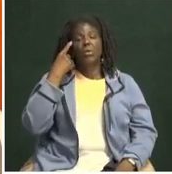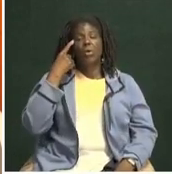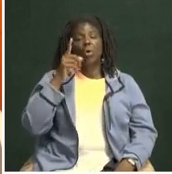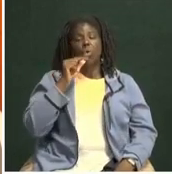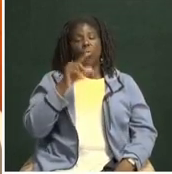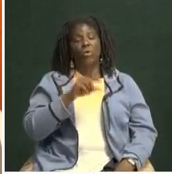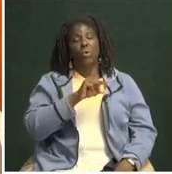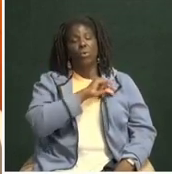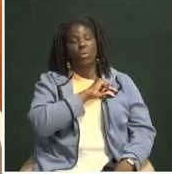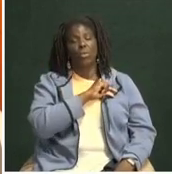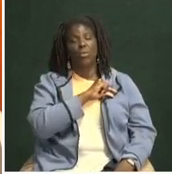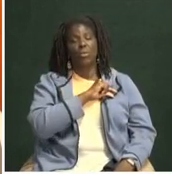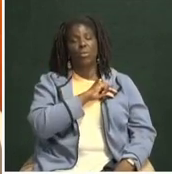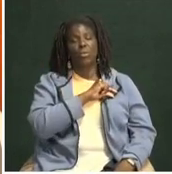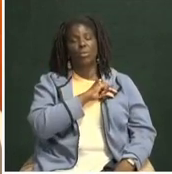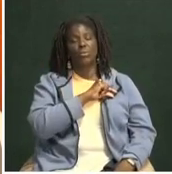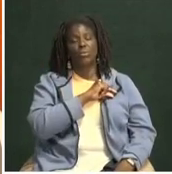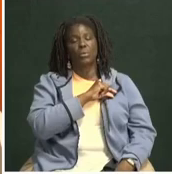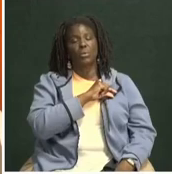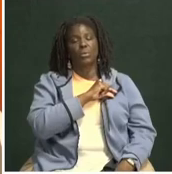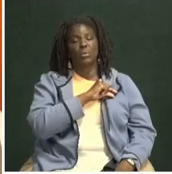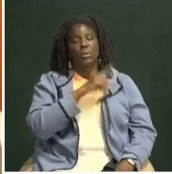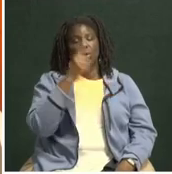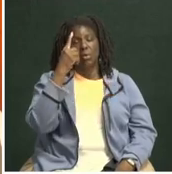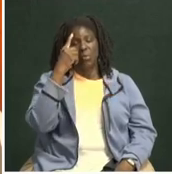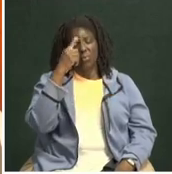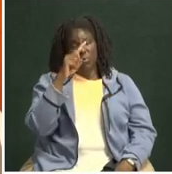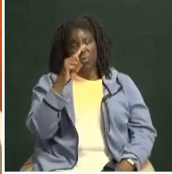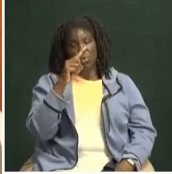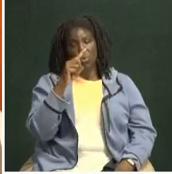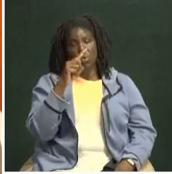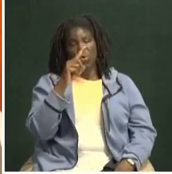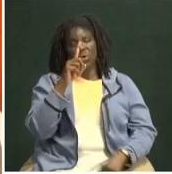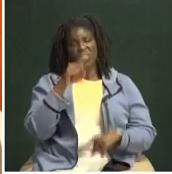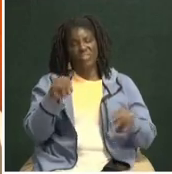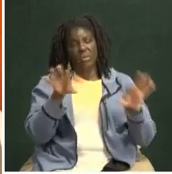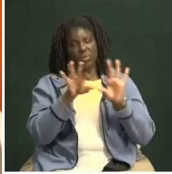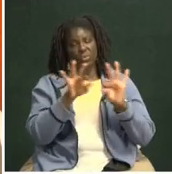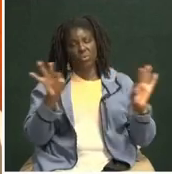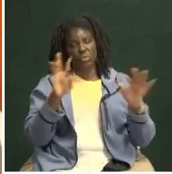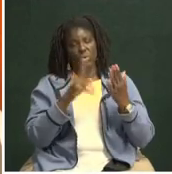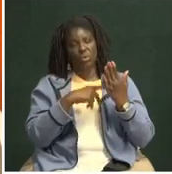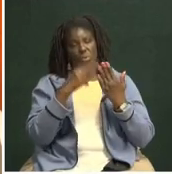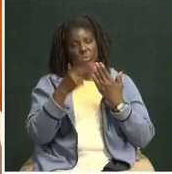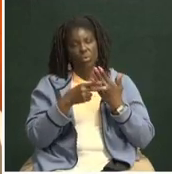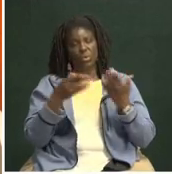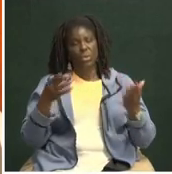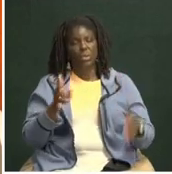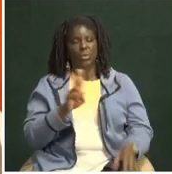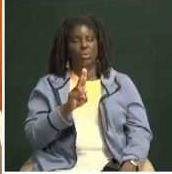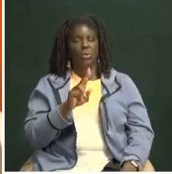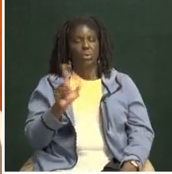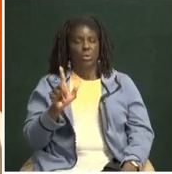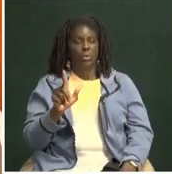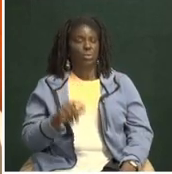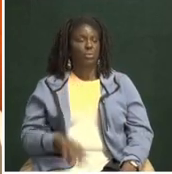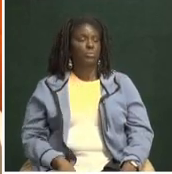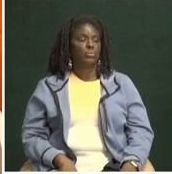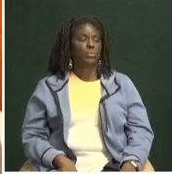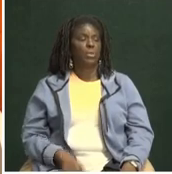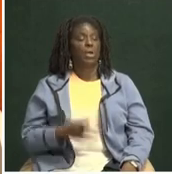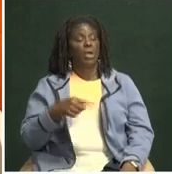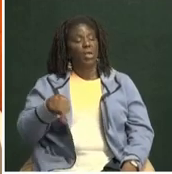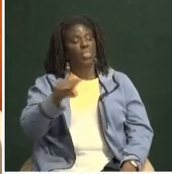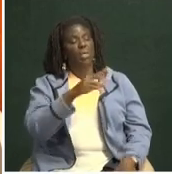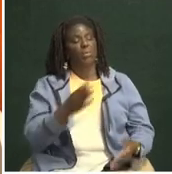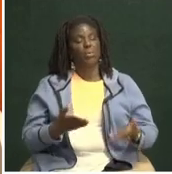have qualified in all respects for their respective degree programs at the University of La Verne. They have been